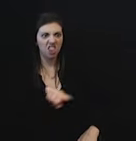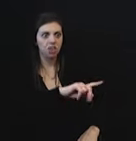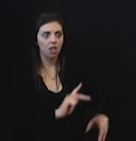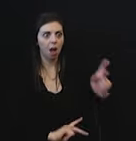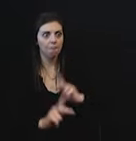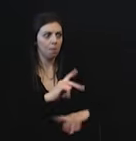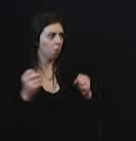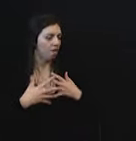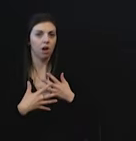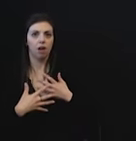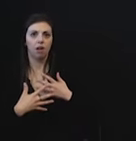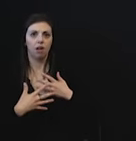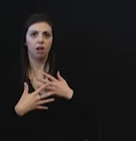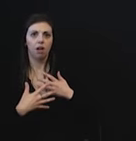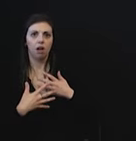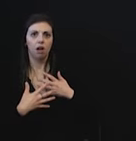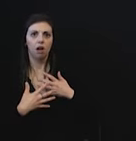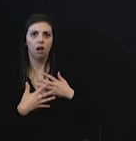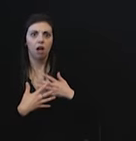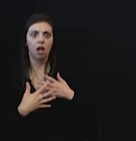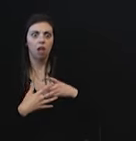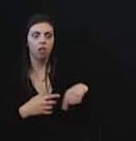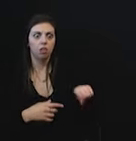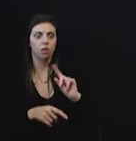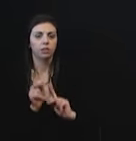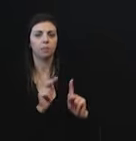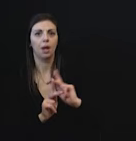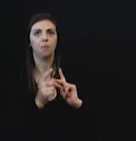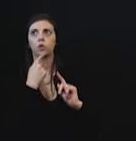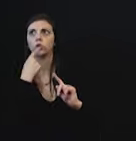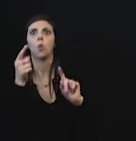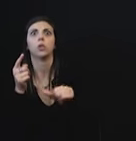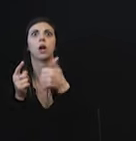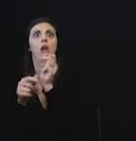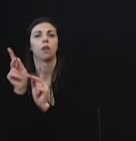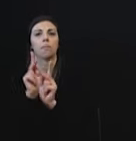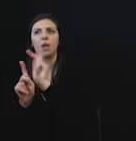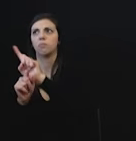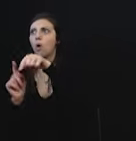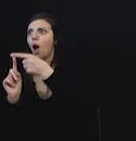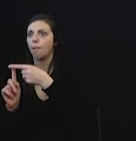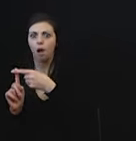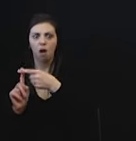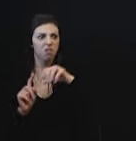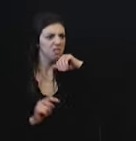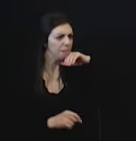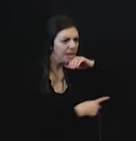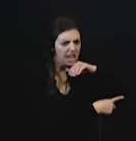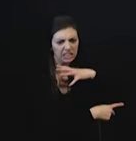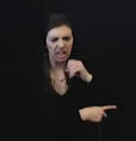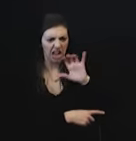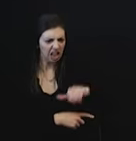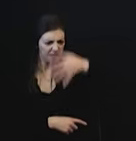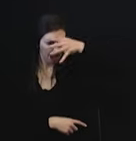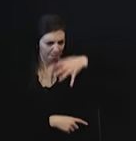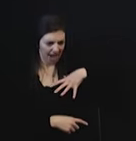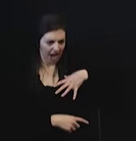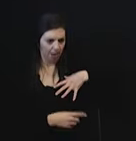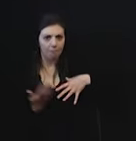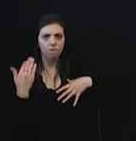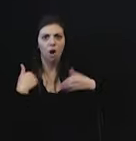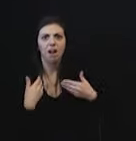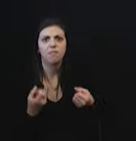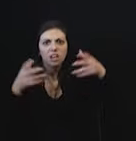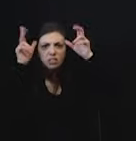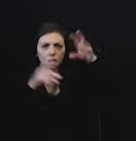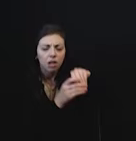Then those who had seen what happened told the others about the demon-possessed man and the pigs. And the crowd began pleading